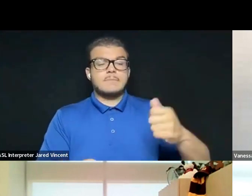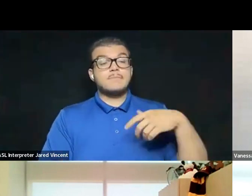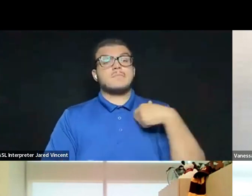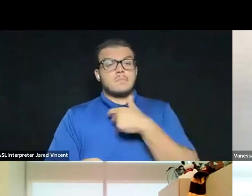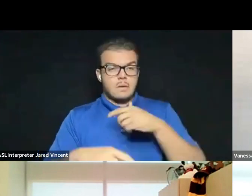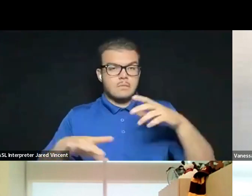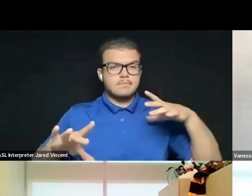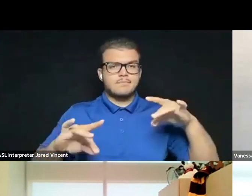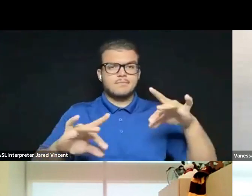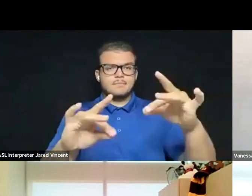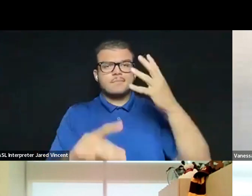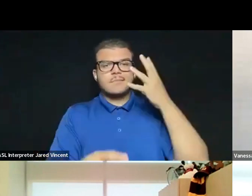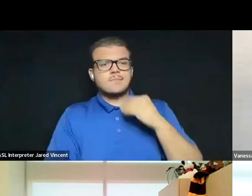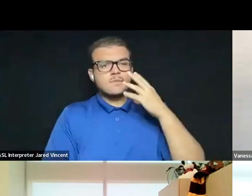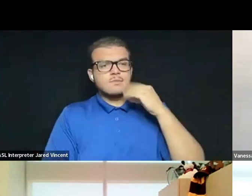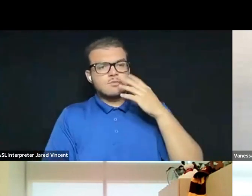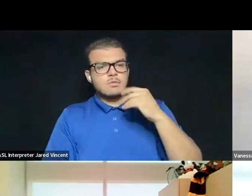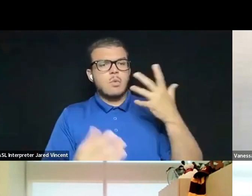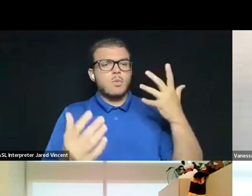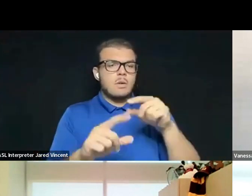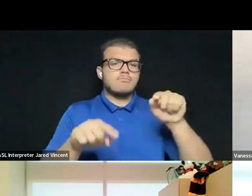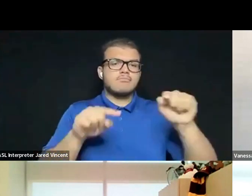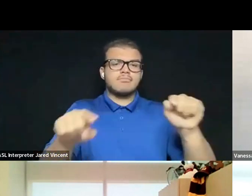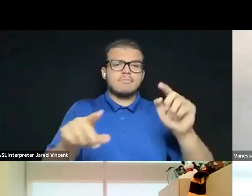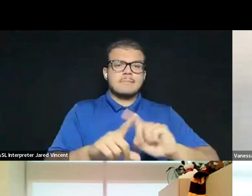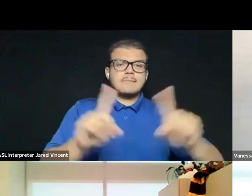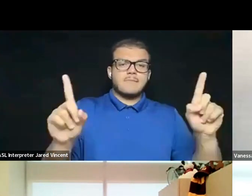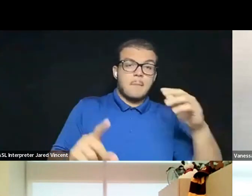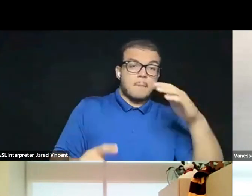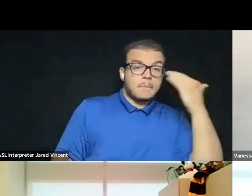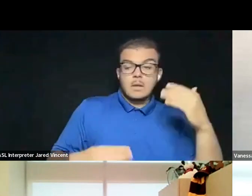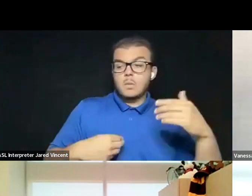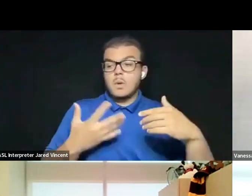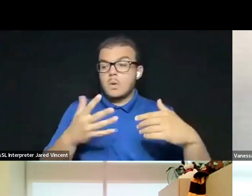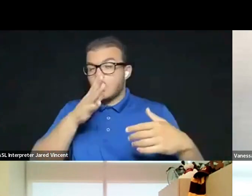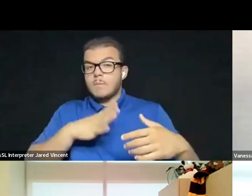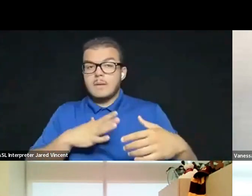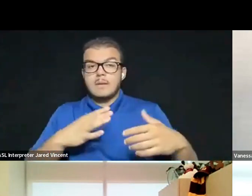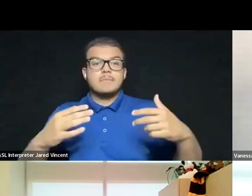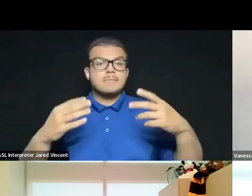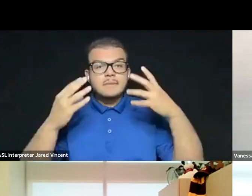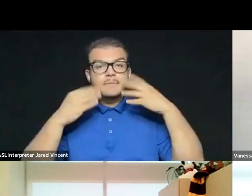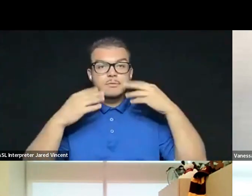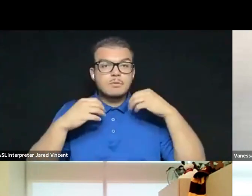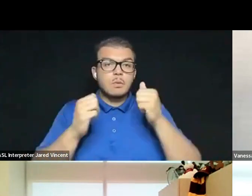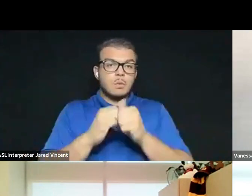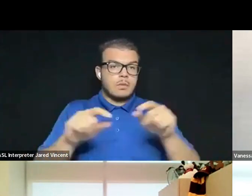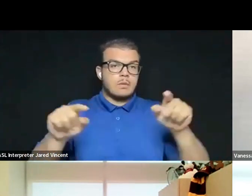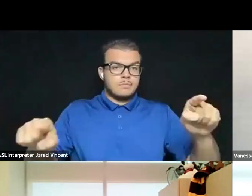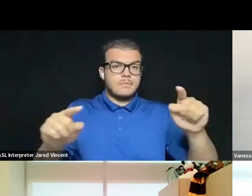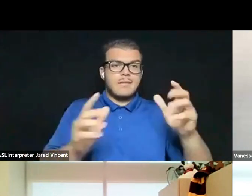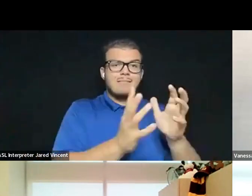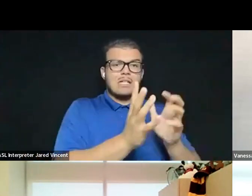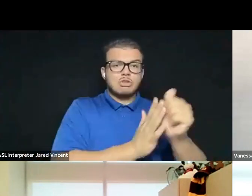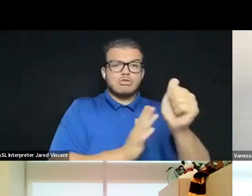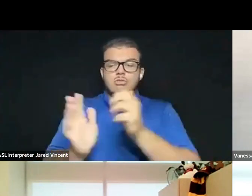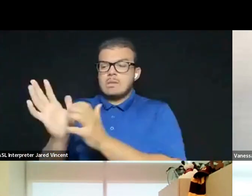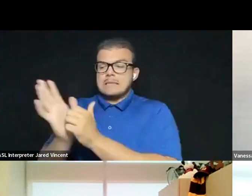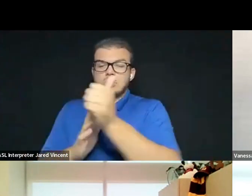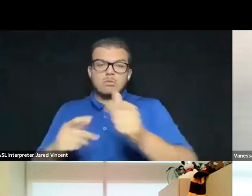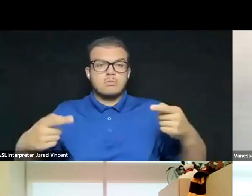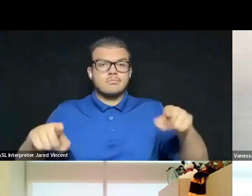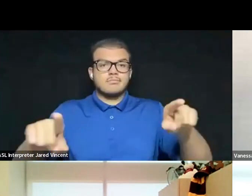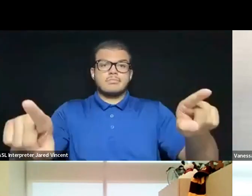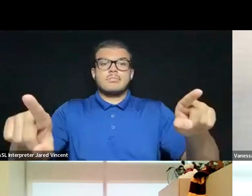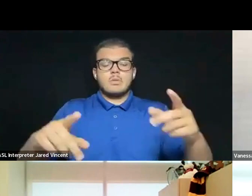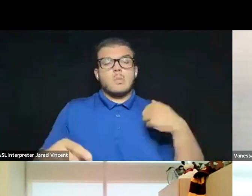that experience, what were the differences that Black and white women had with their experience and journey through cancer? We decided we need to do